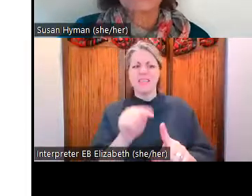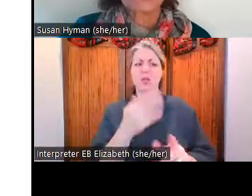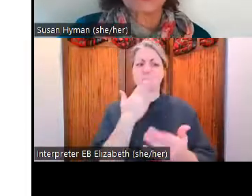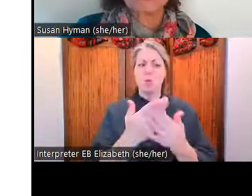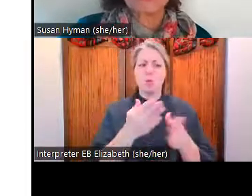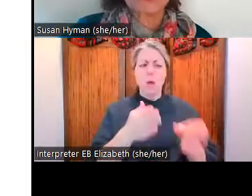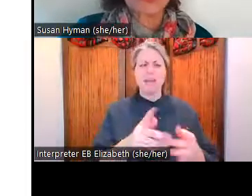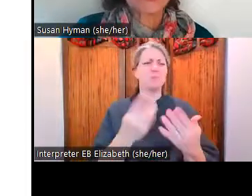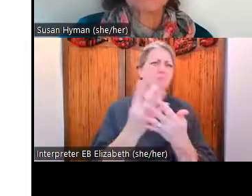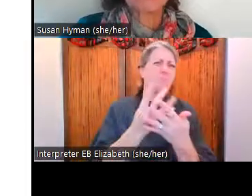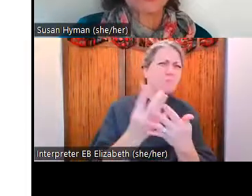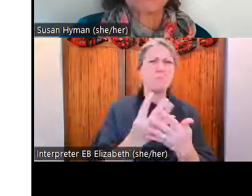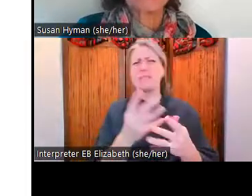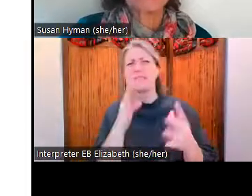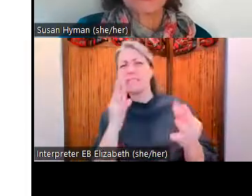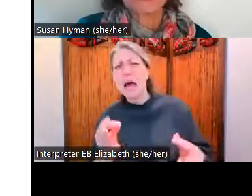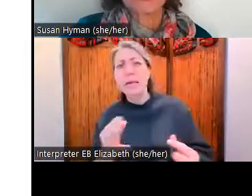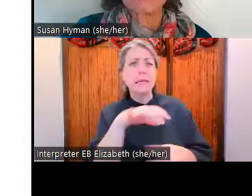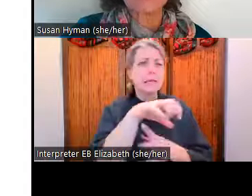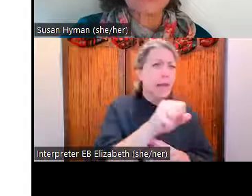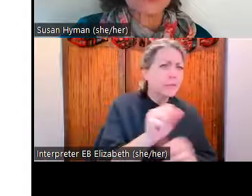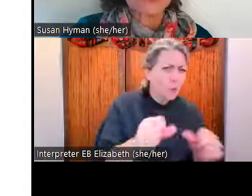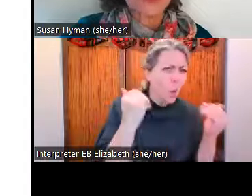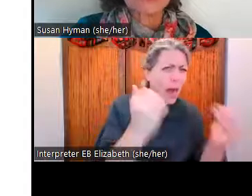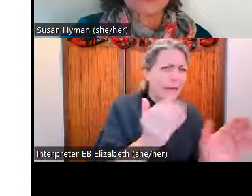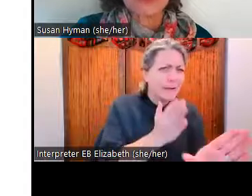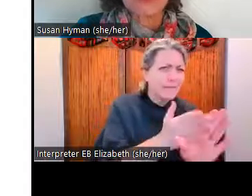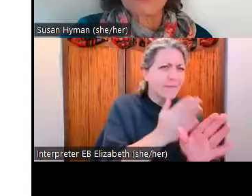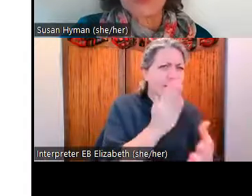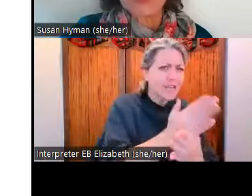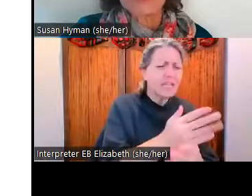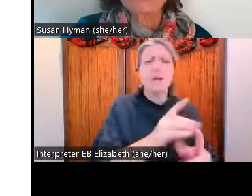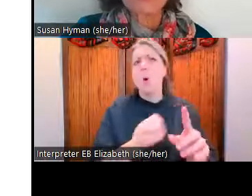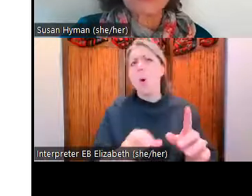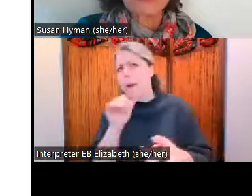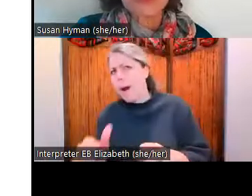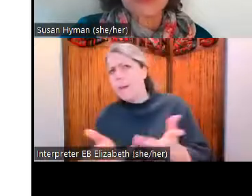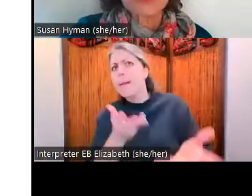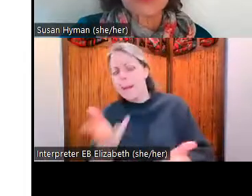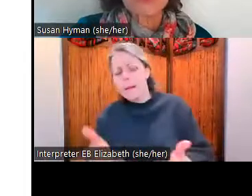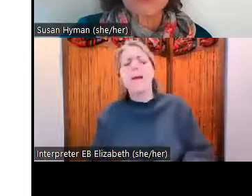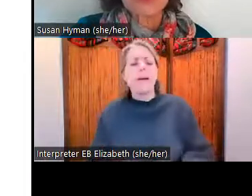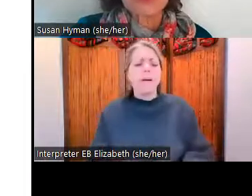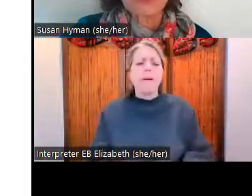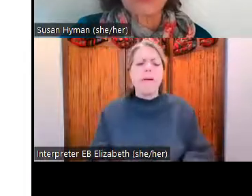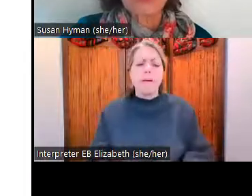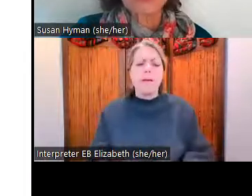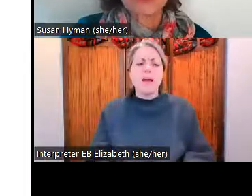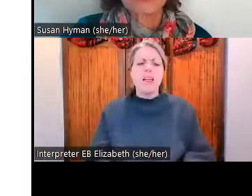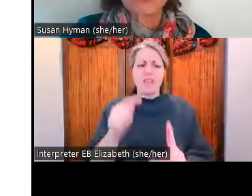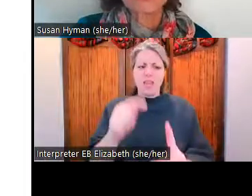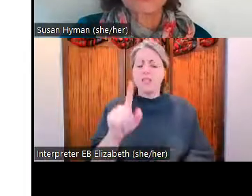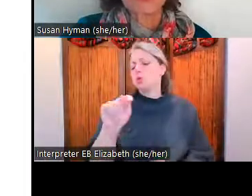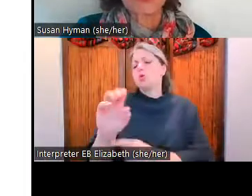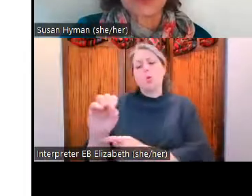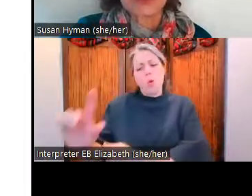triage to intervention. And I think that it's something that